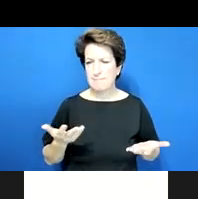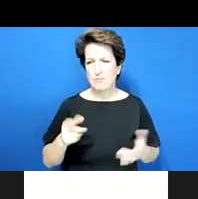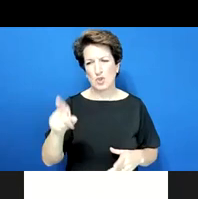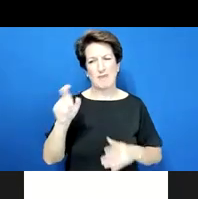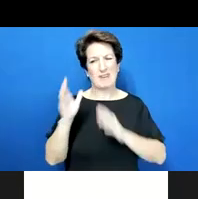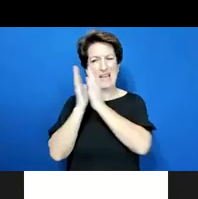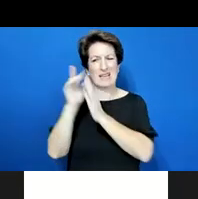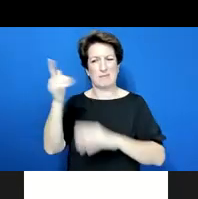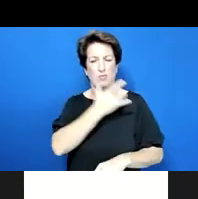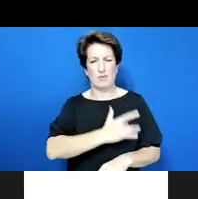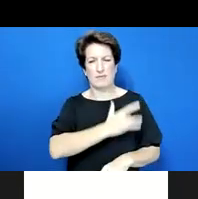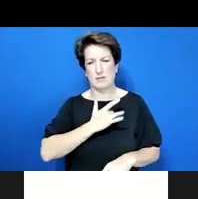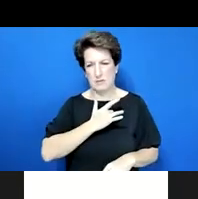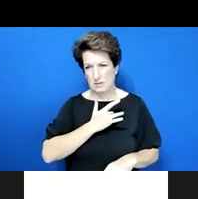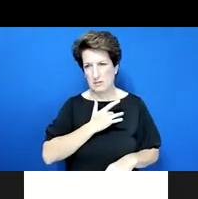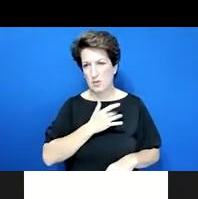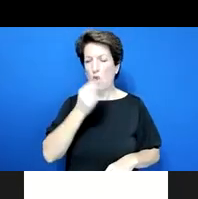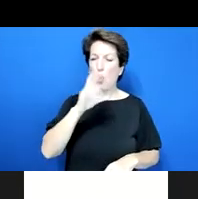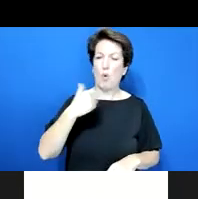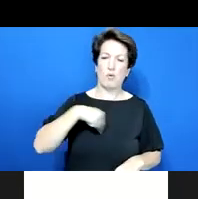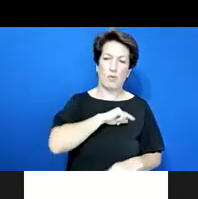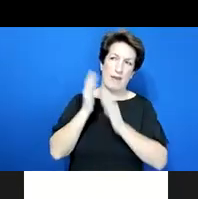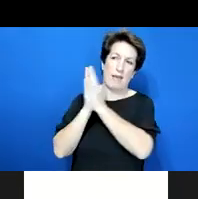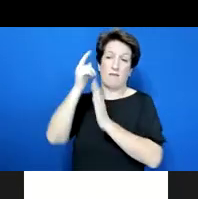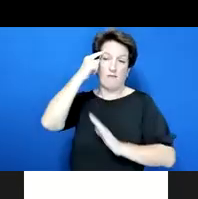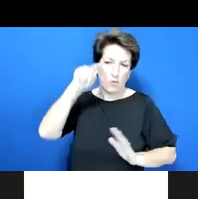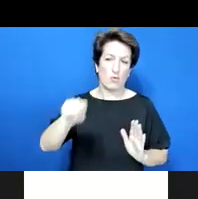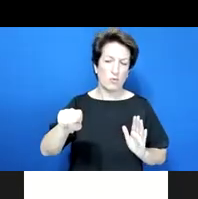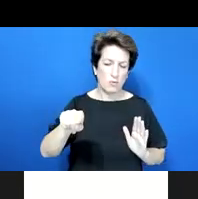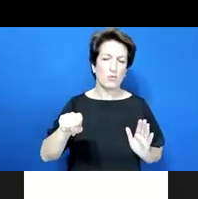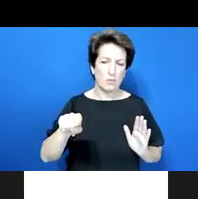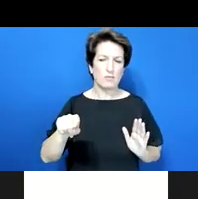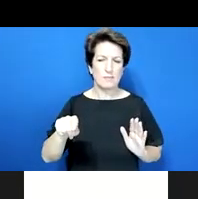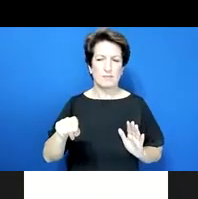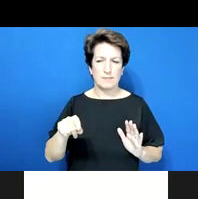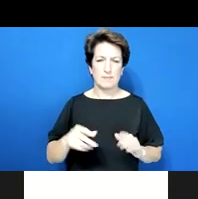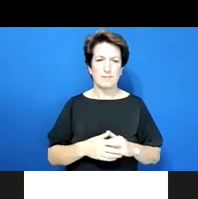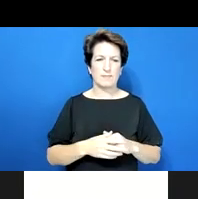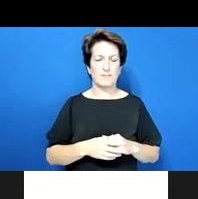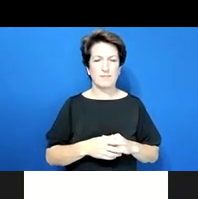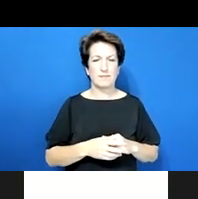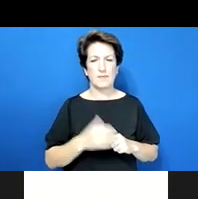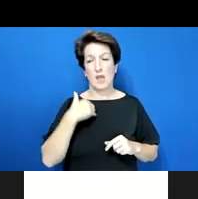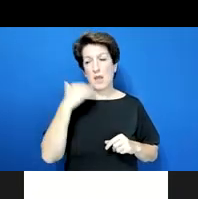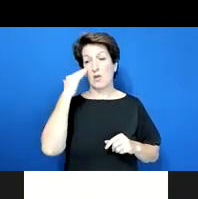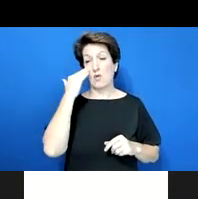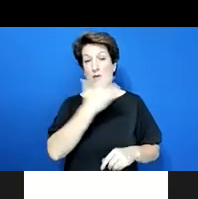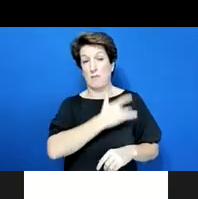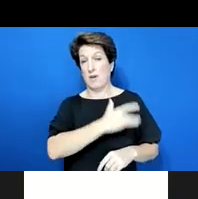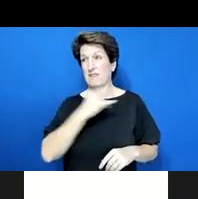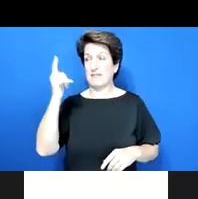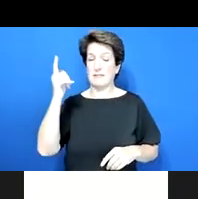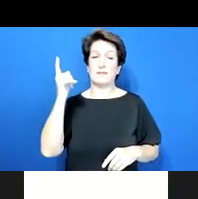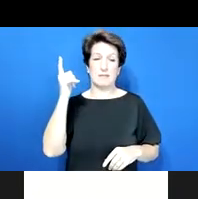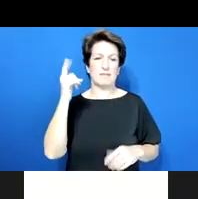province, or we'd have to bring it on your behalf. So I do know that the province has a plan that